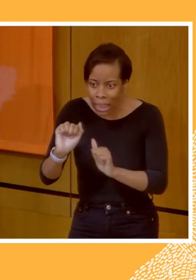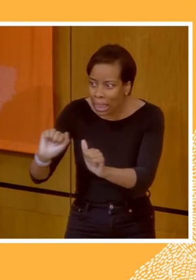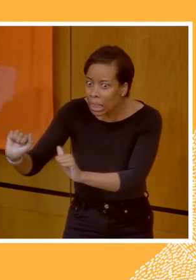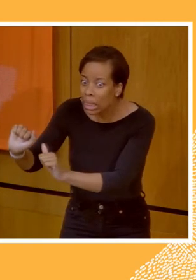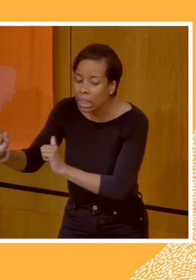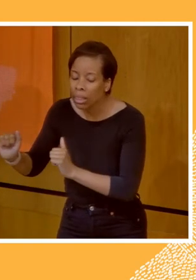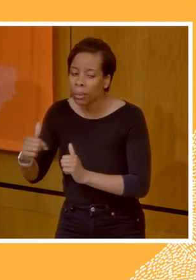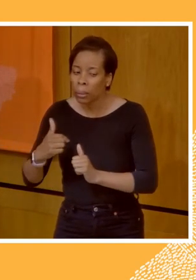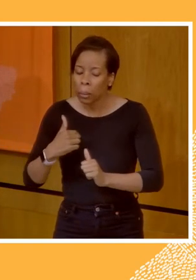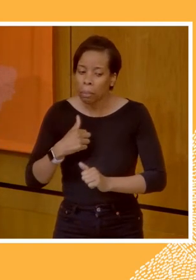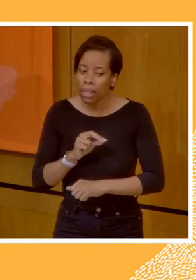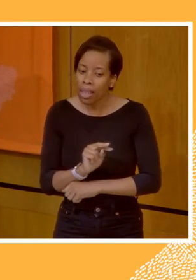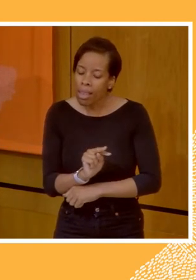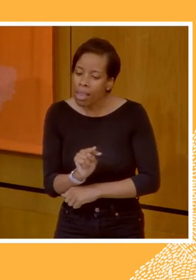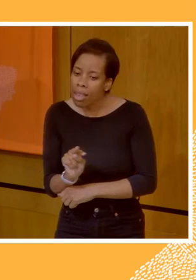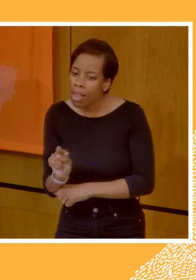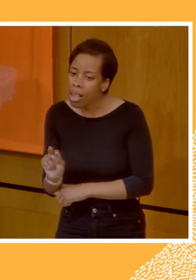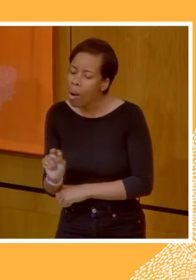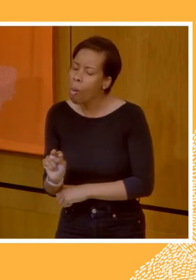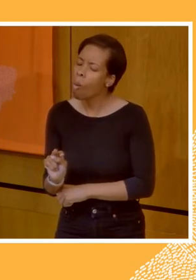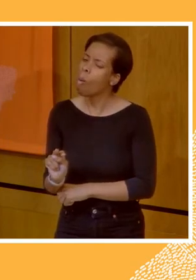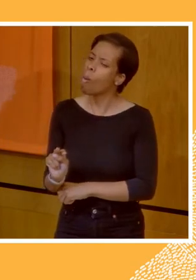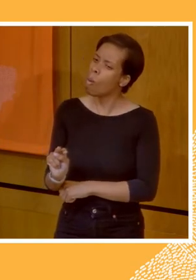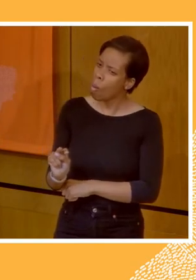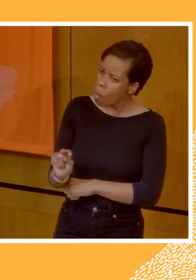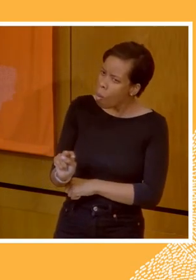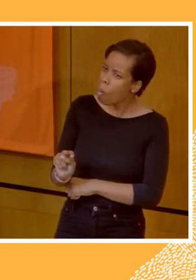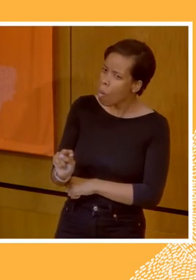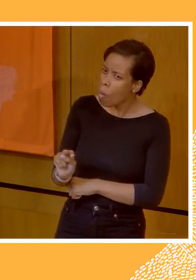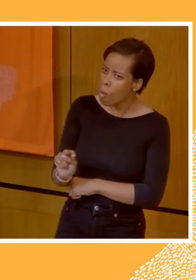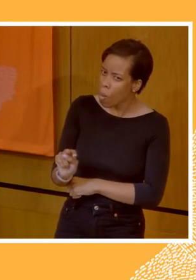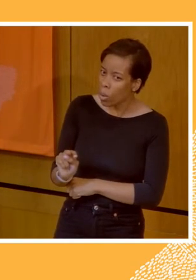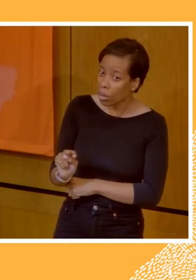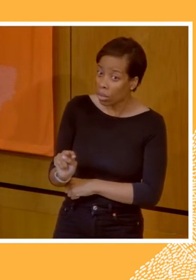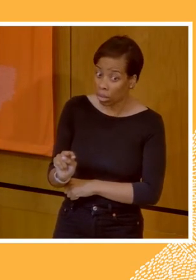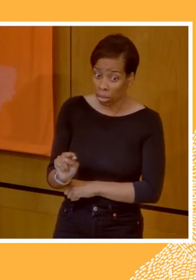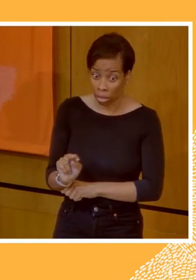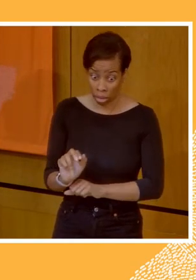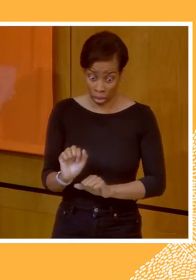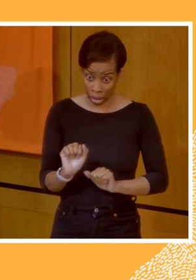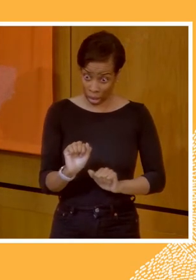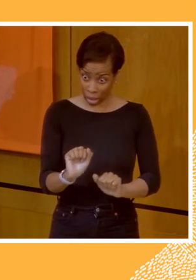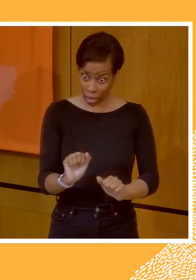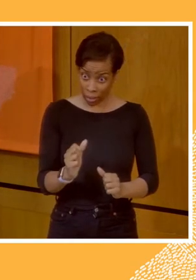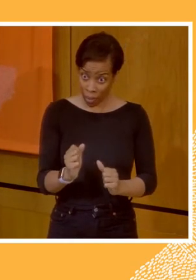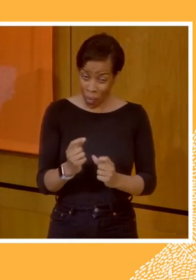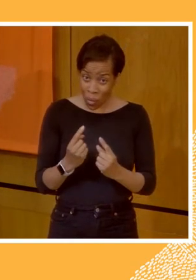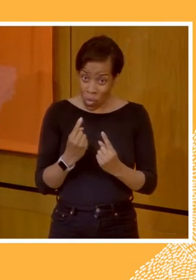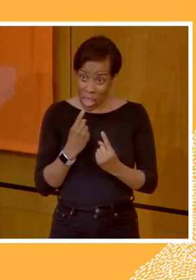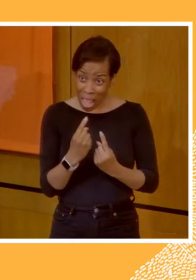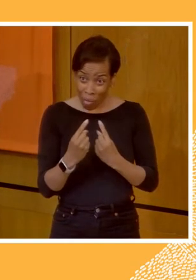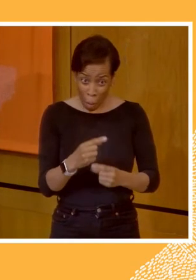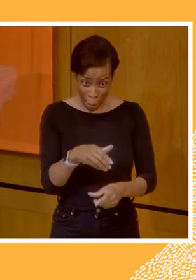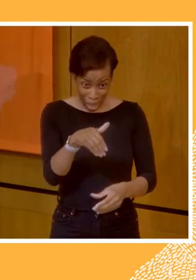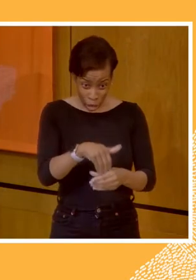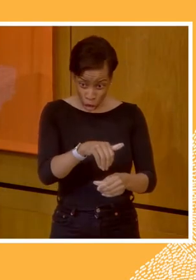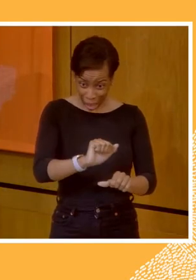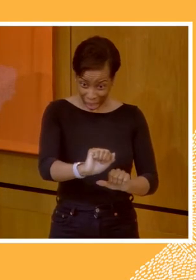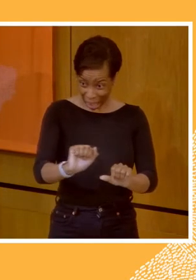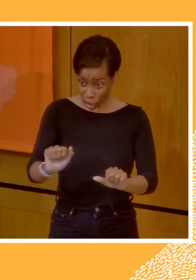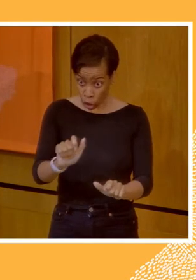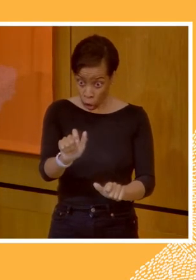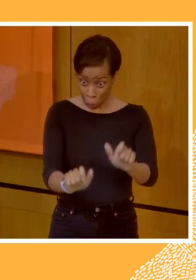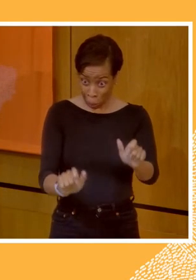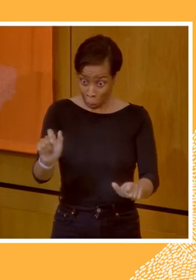all those reasons, and like, if people have information, they have visions on how they want the environment to